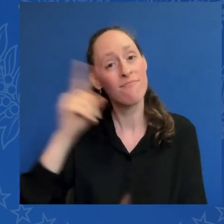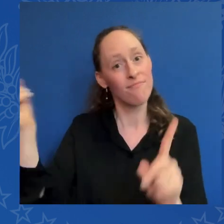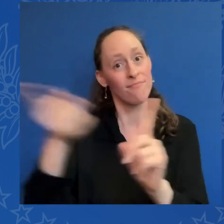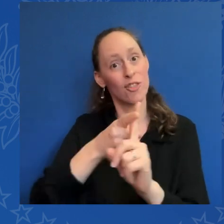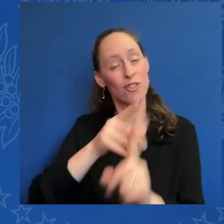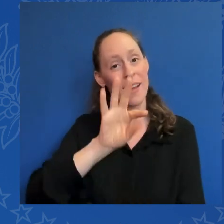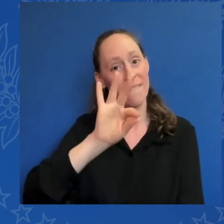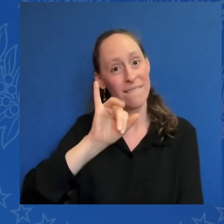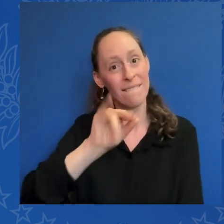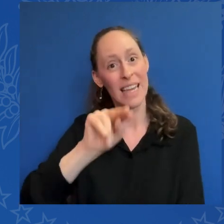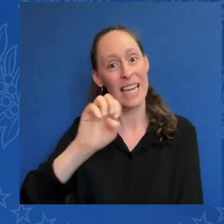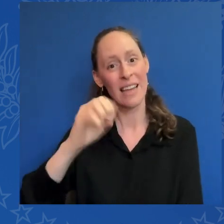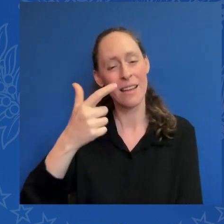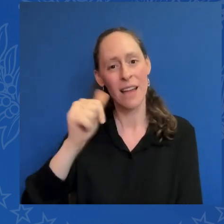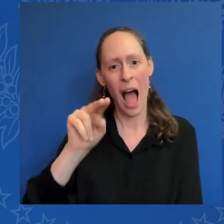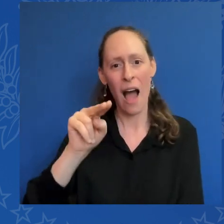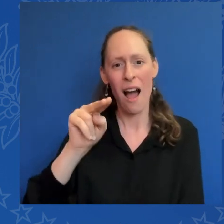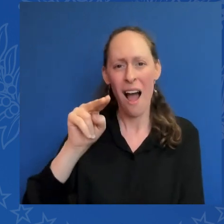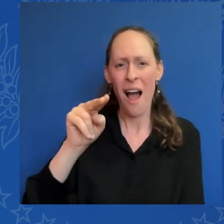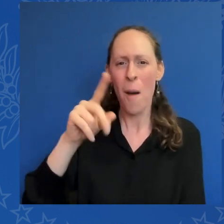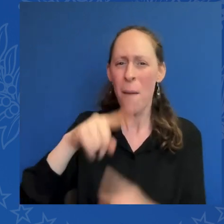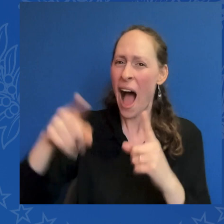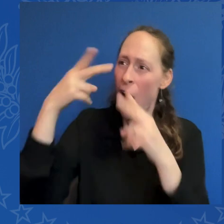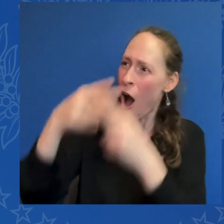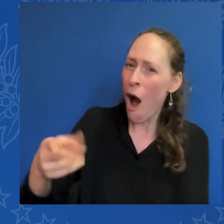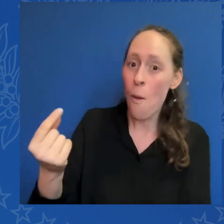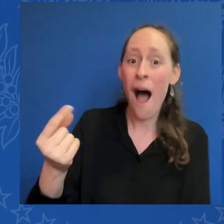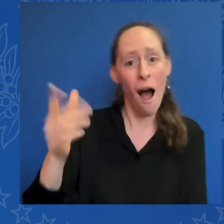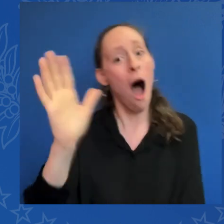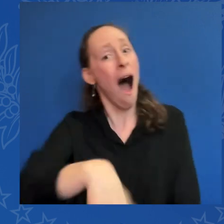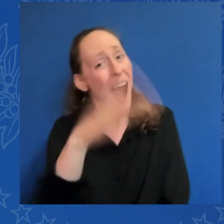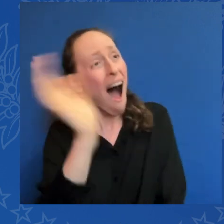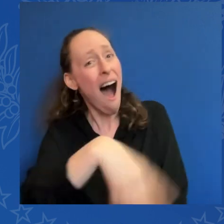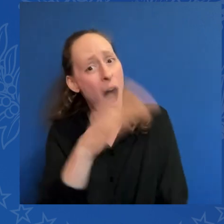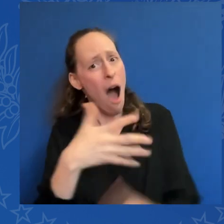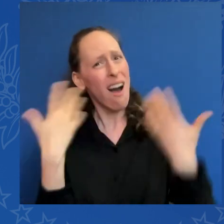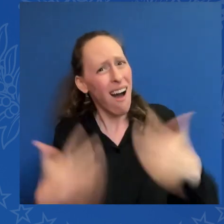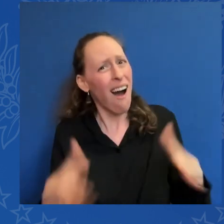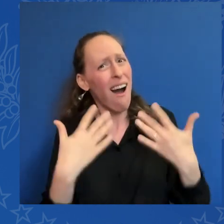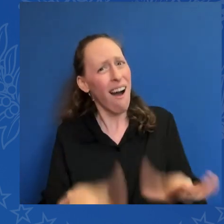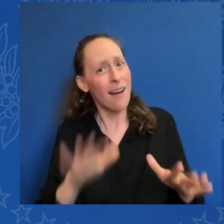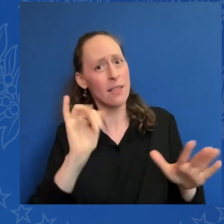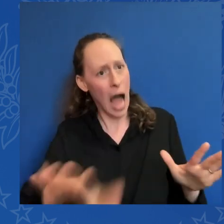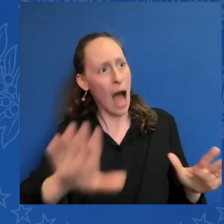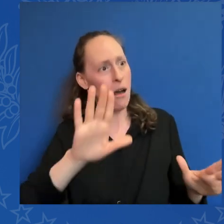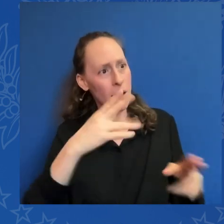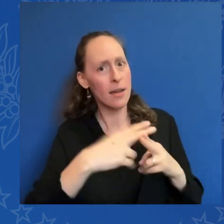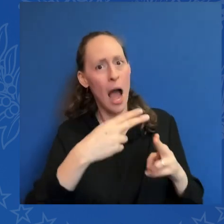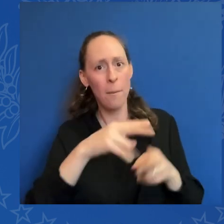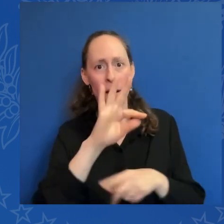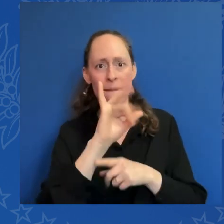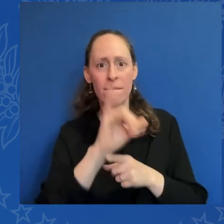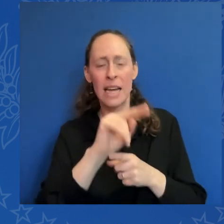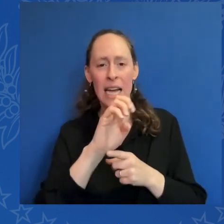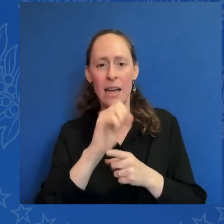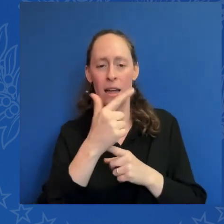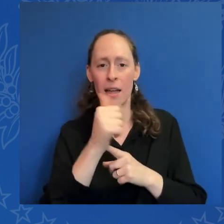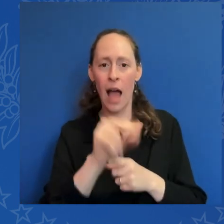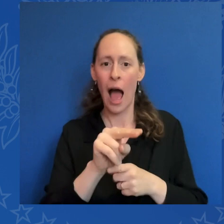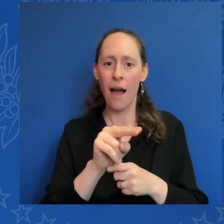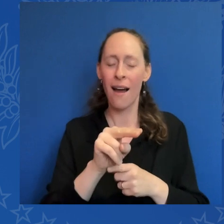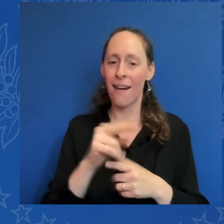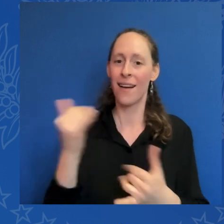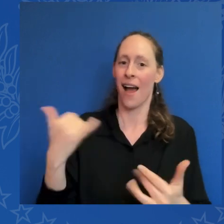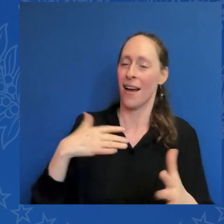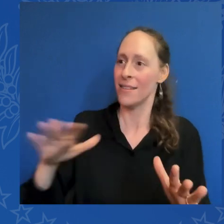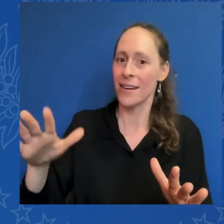Finnegan." Finnegan's works for an international company now. She's a great kid. And but look, the